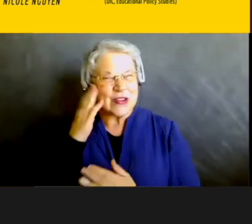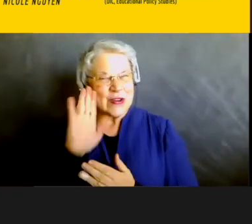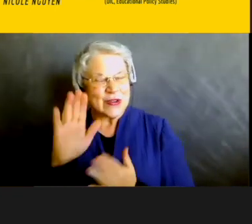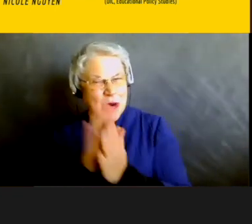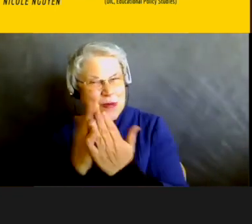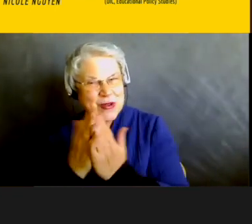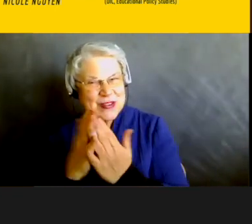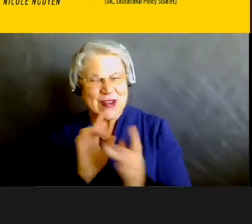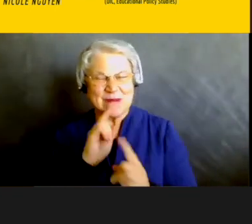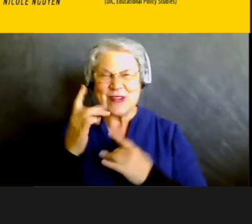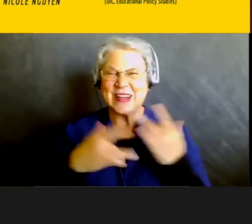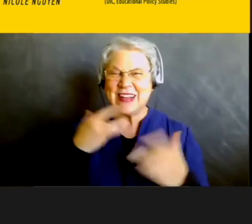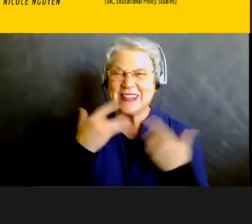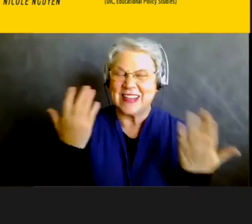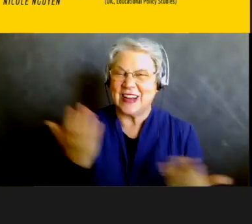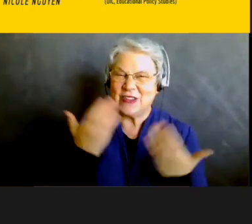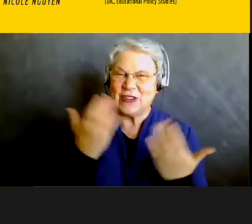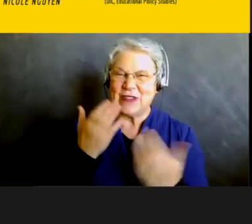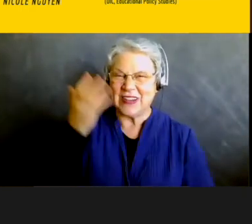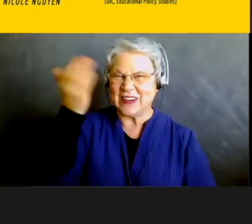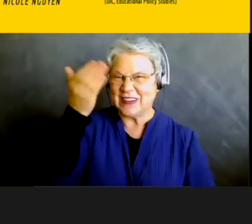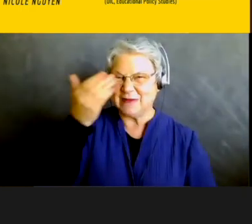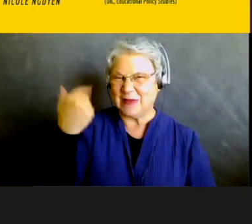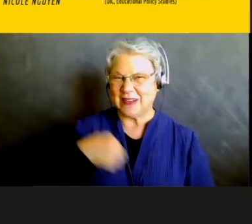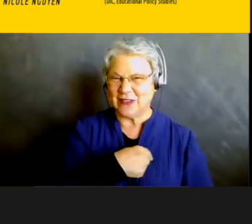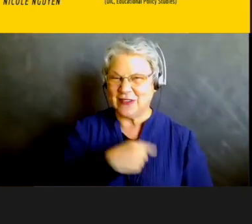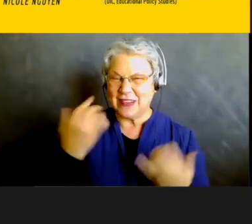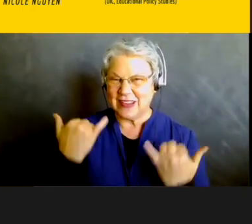really excited that you're here joining us.